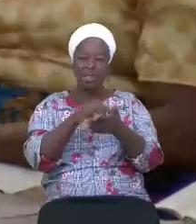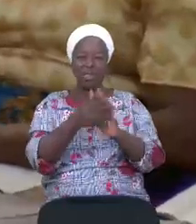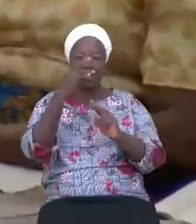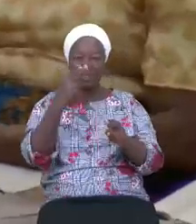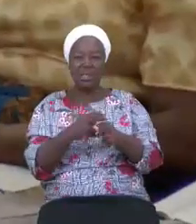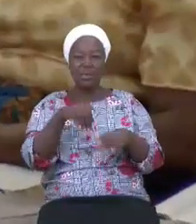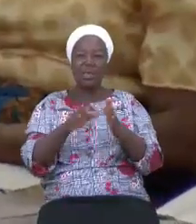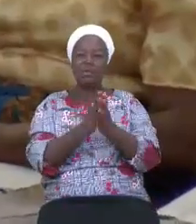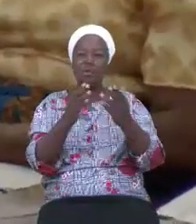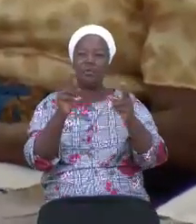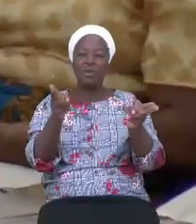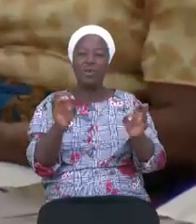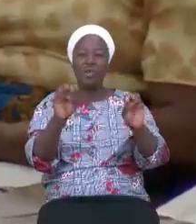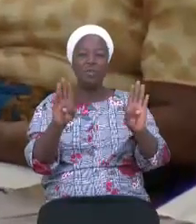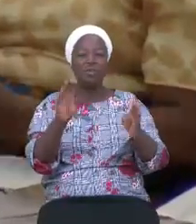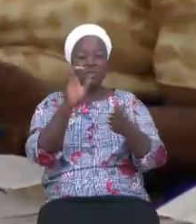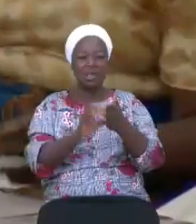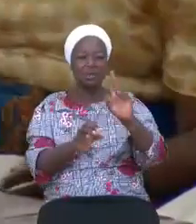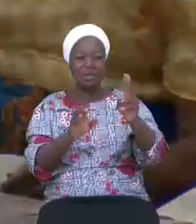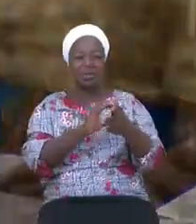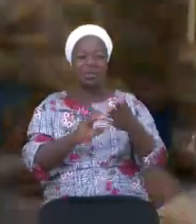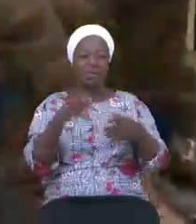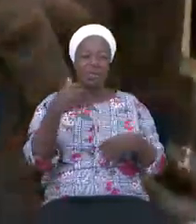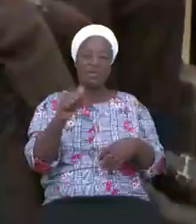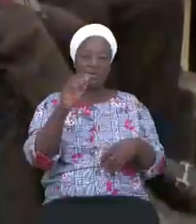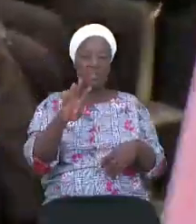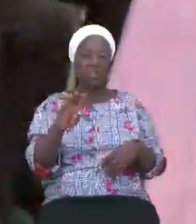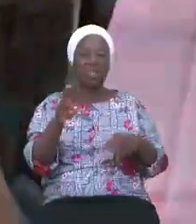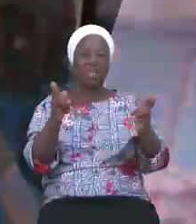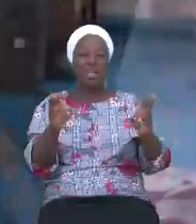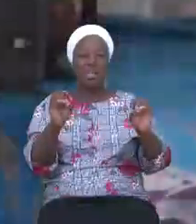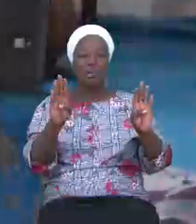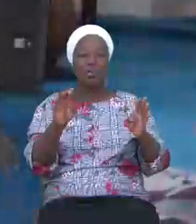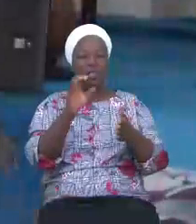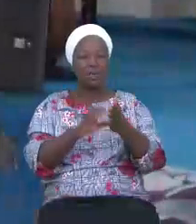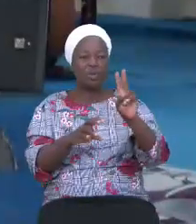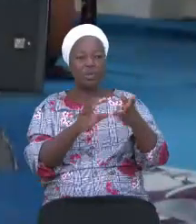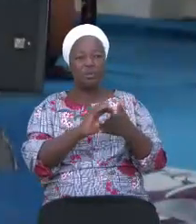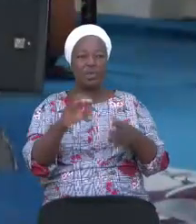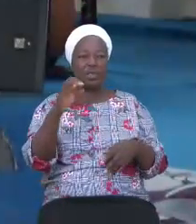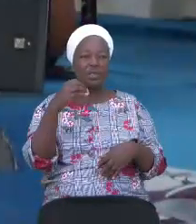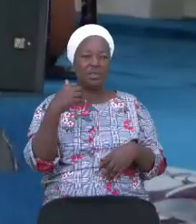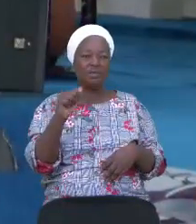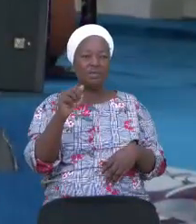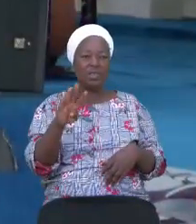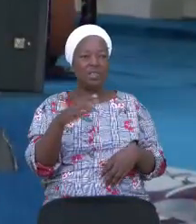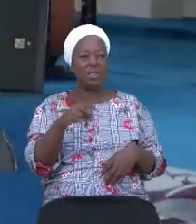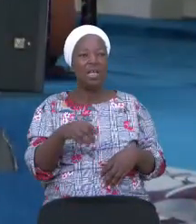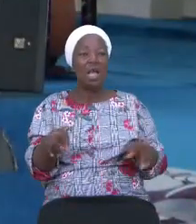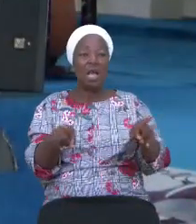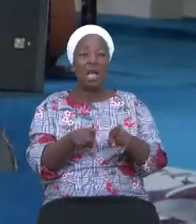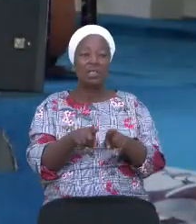chapter 2, and I'm reading from verse 14. Hebrews chapter 2, verse 14, it says, "For as